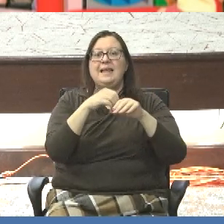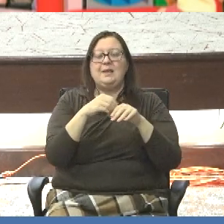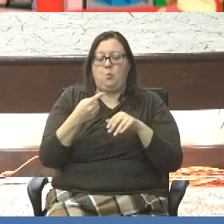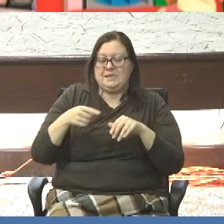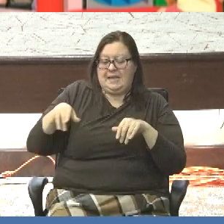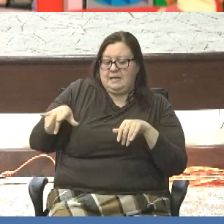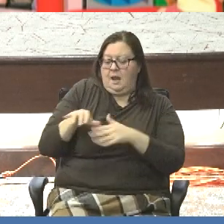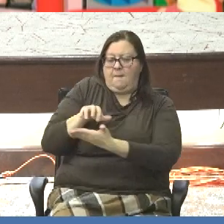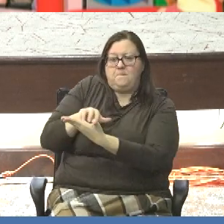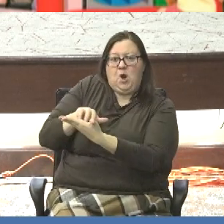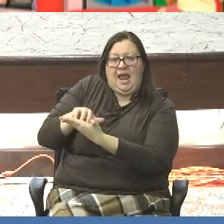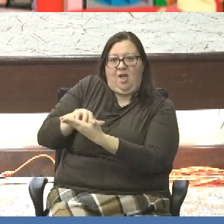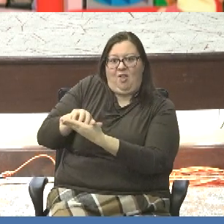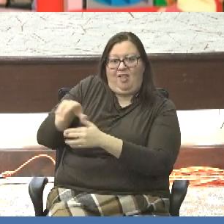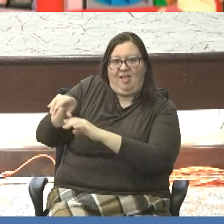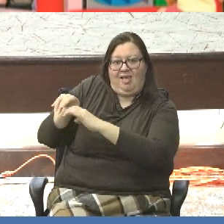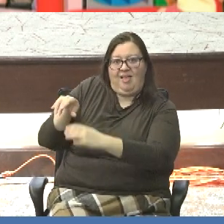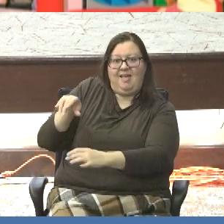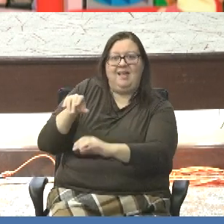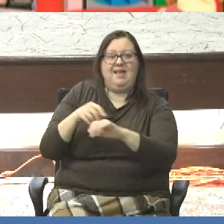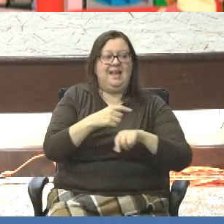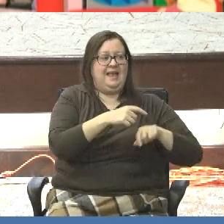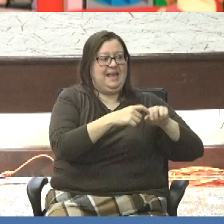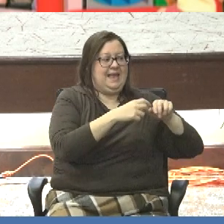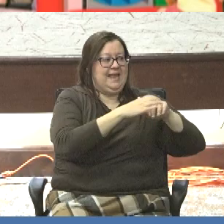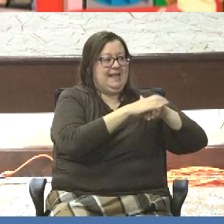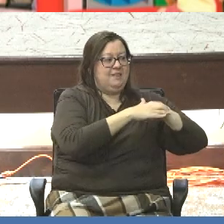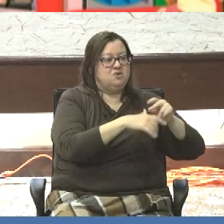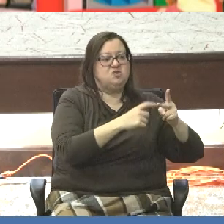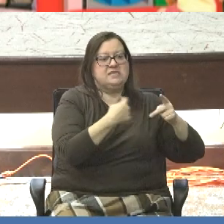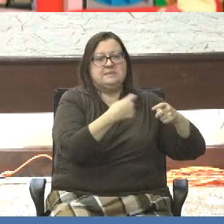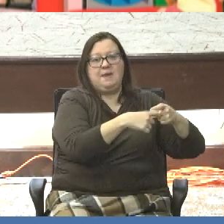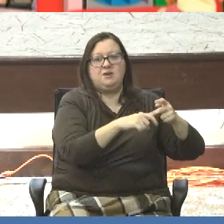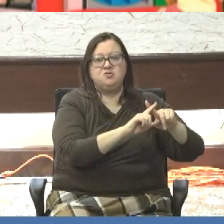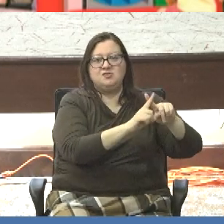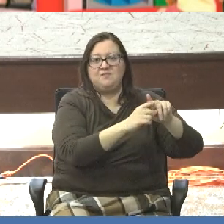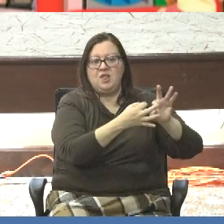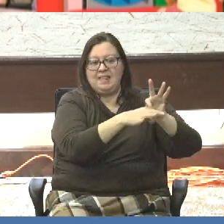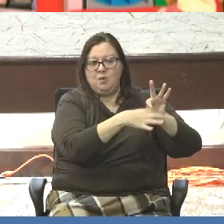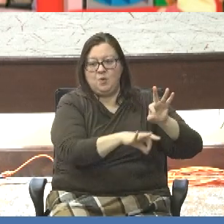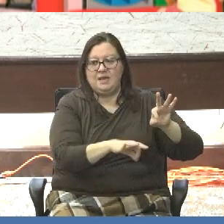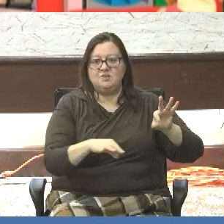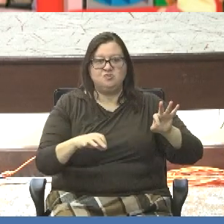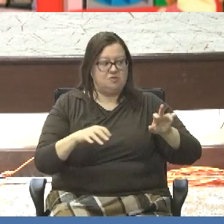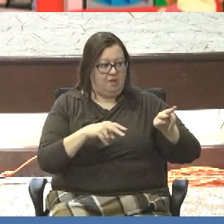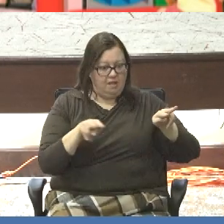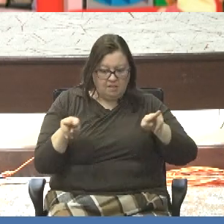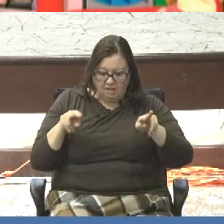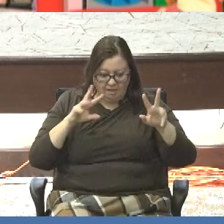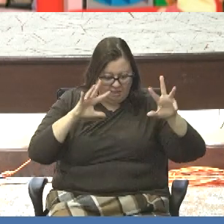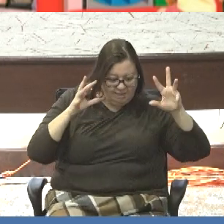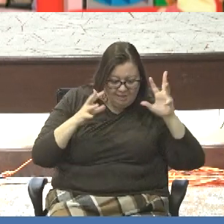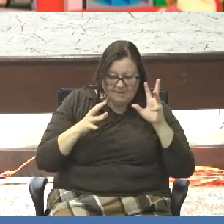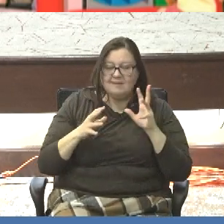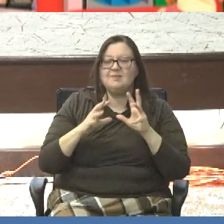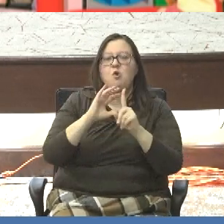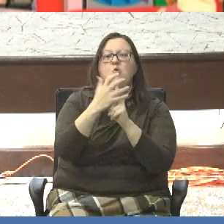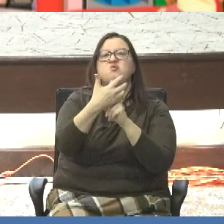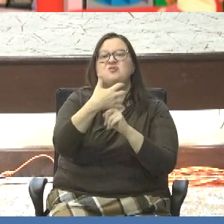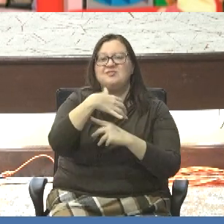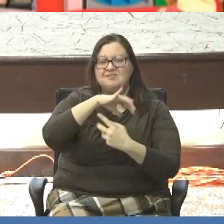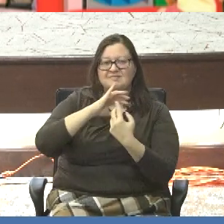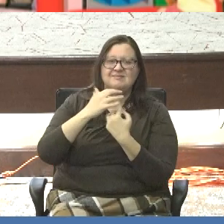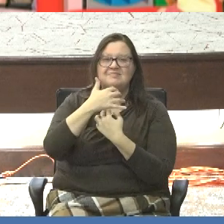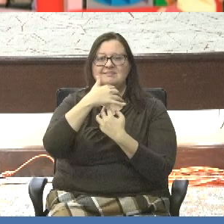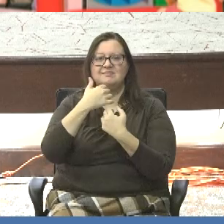one side, then English and Spanish, different language. So just came at it with a broad sense of what